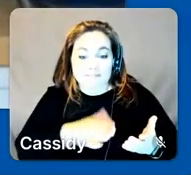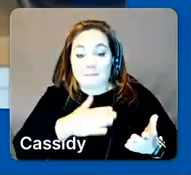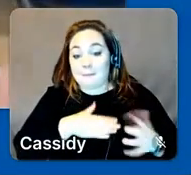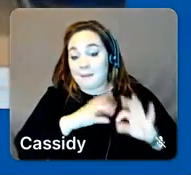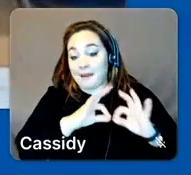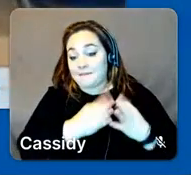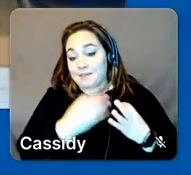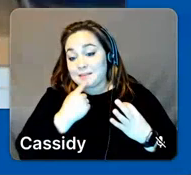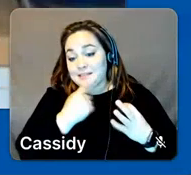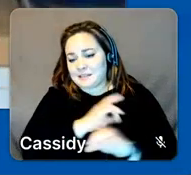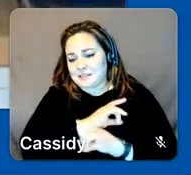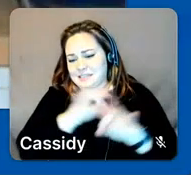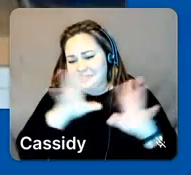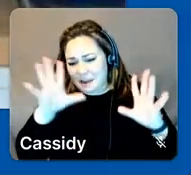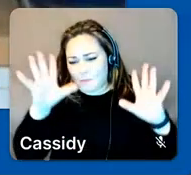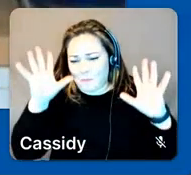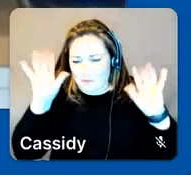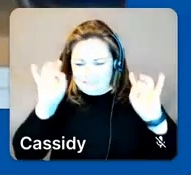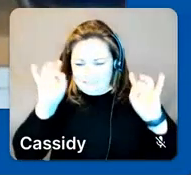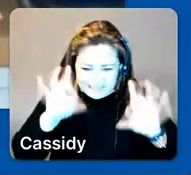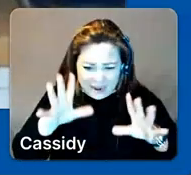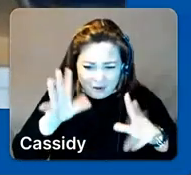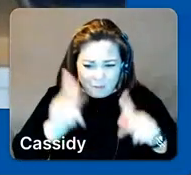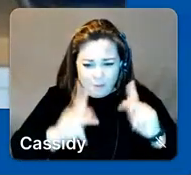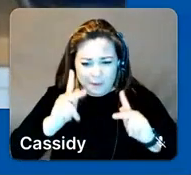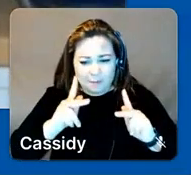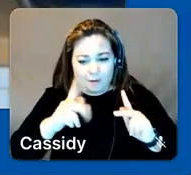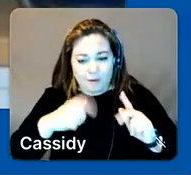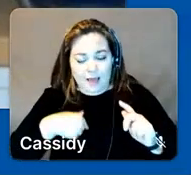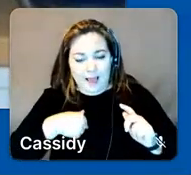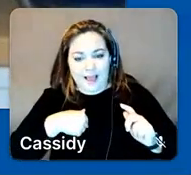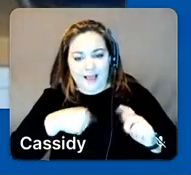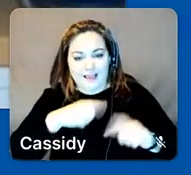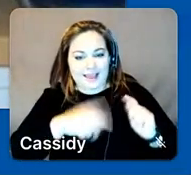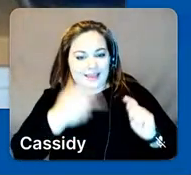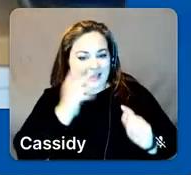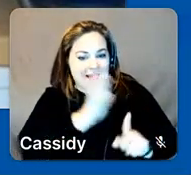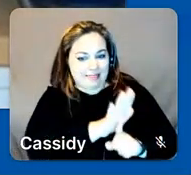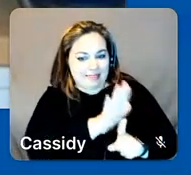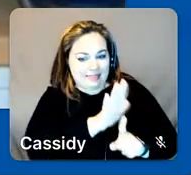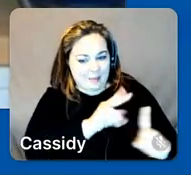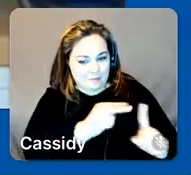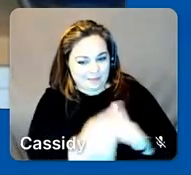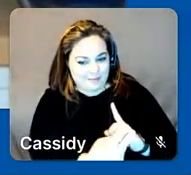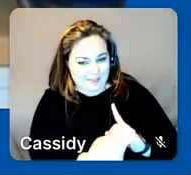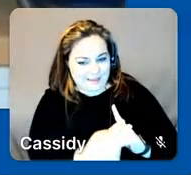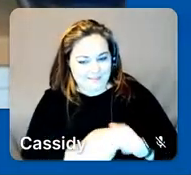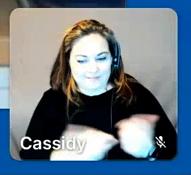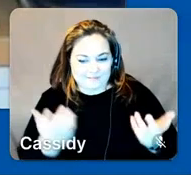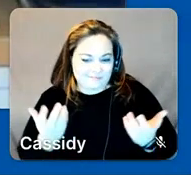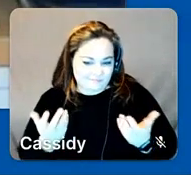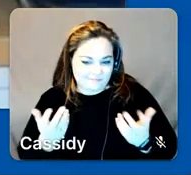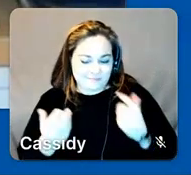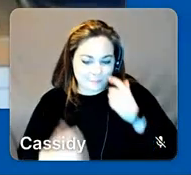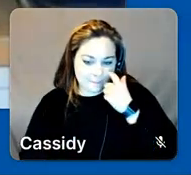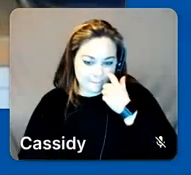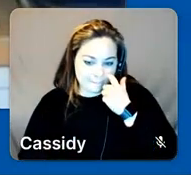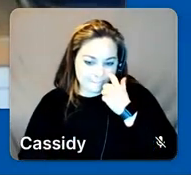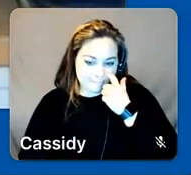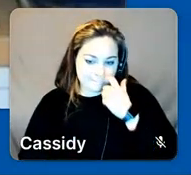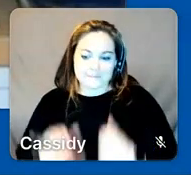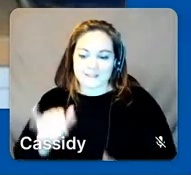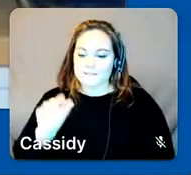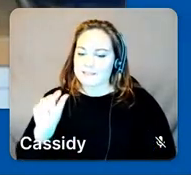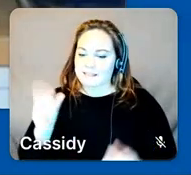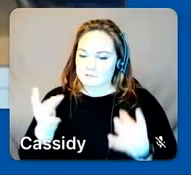says were terrible, horrible people. Mm. I don't get their side. There's nobody to speak for them. So that was a little